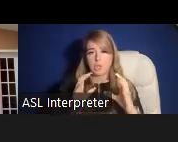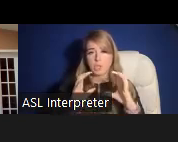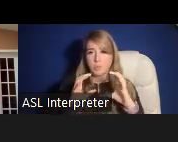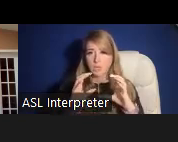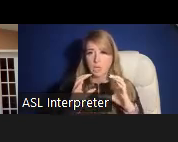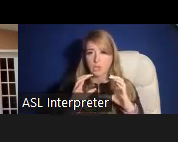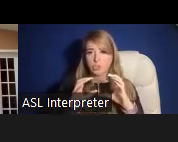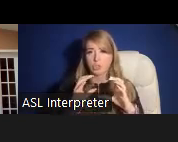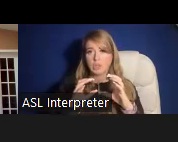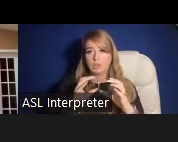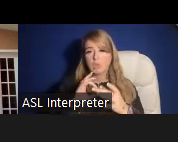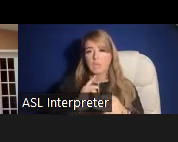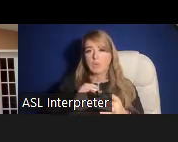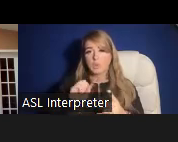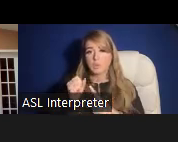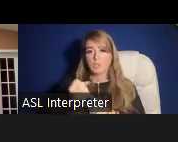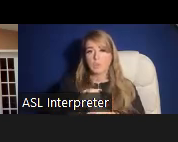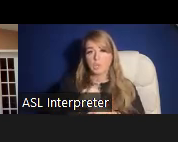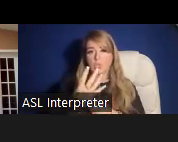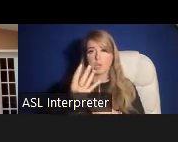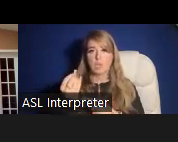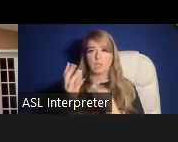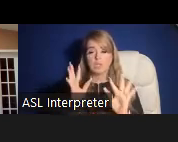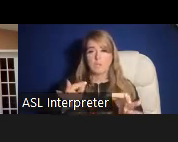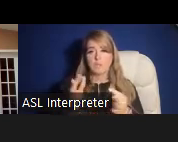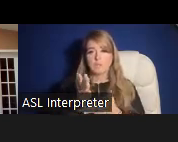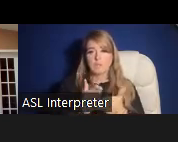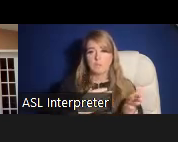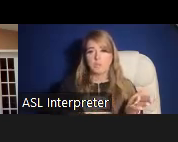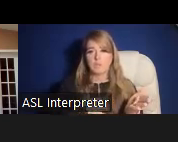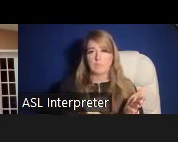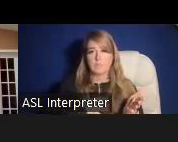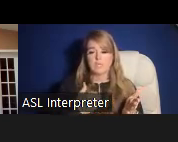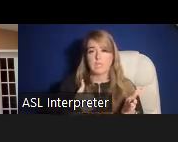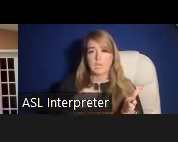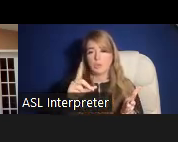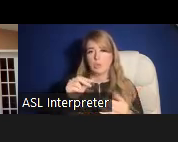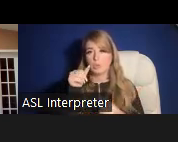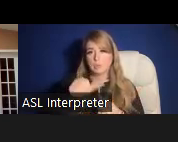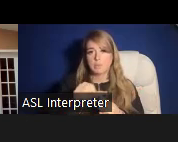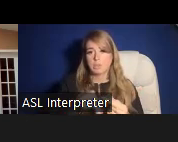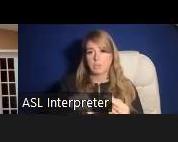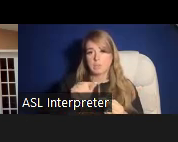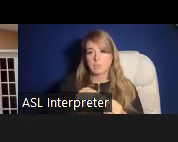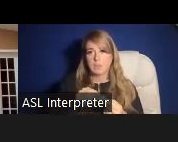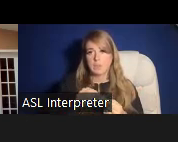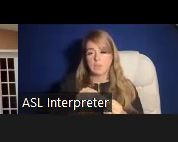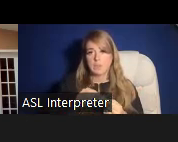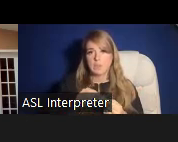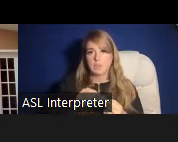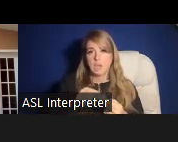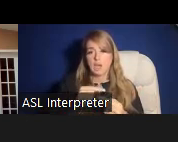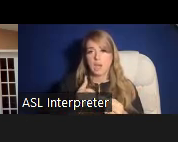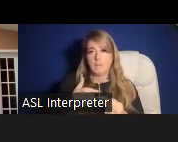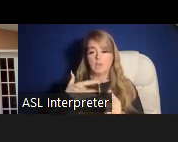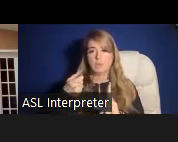communication situations, and definitely some grievances. I do remember specifically where I was triggered